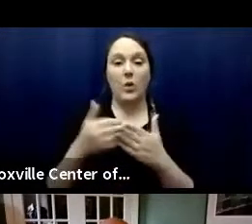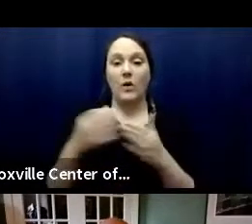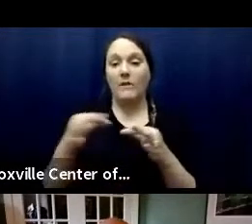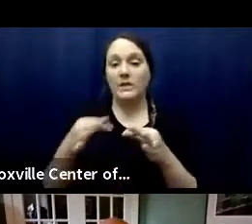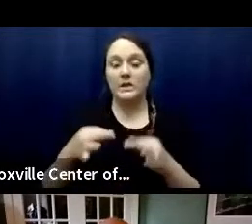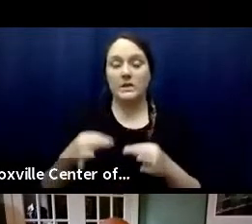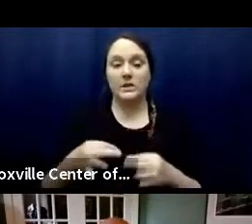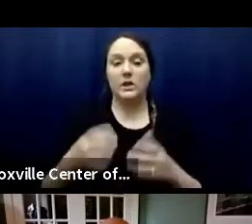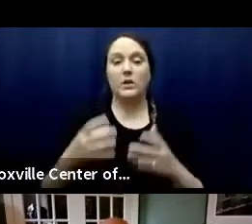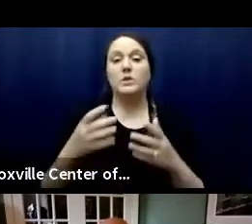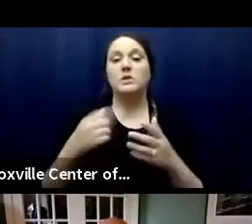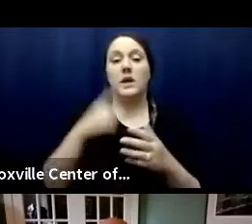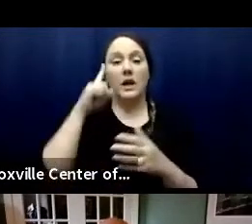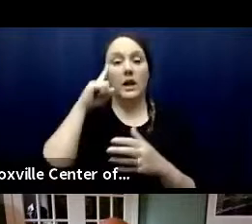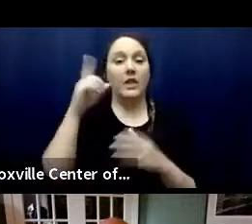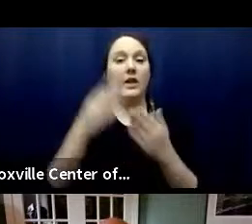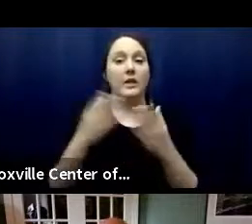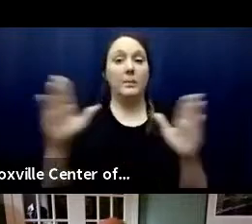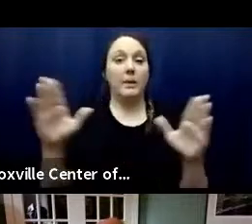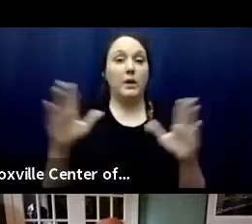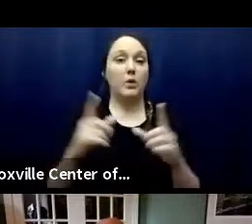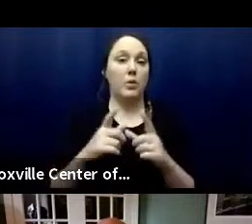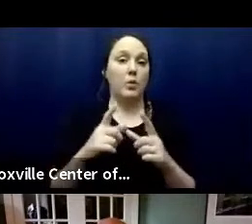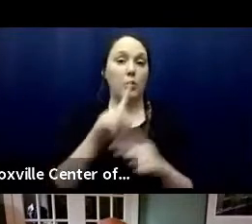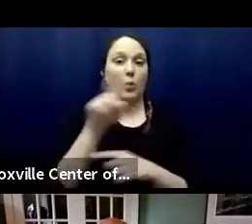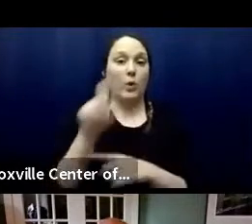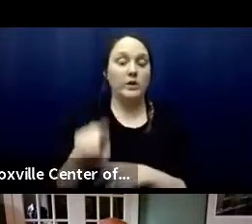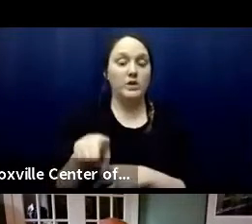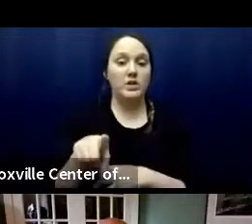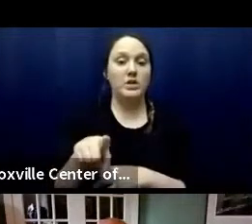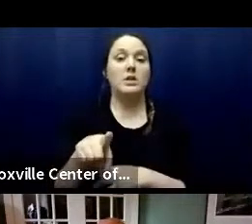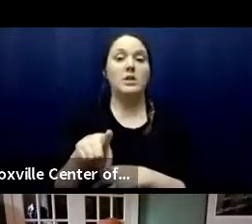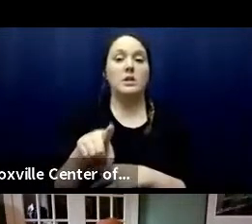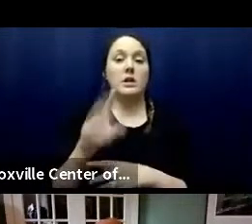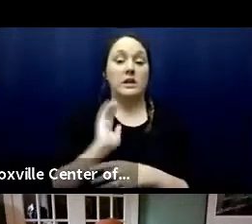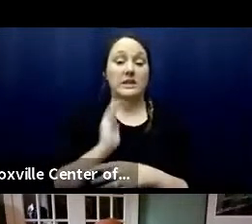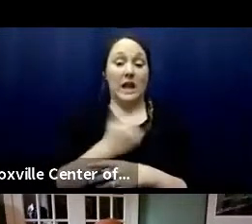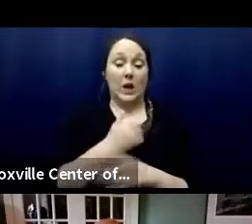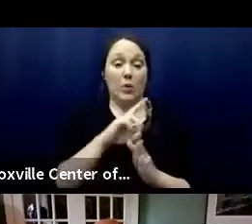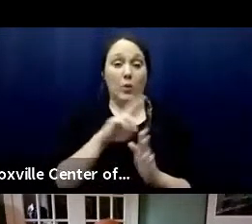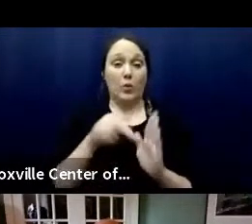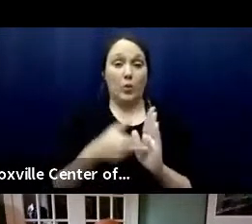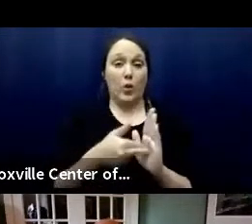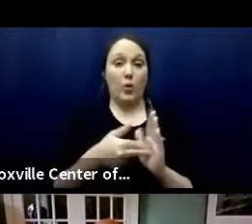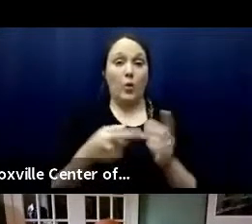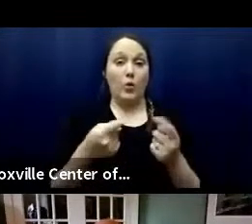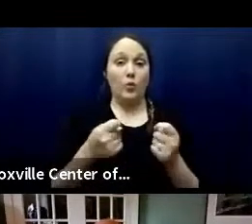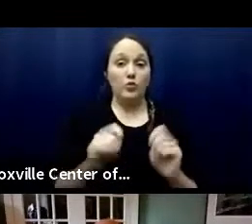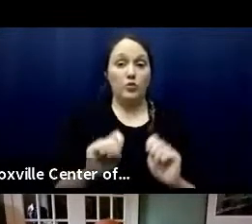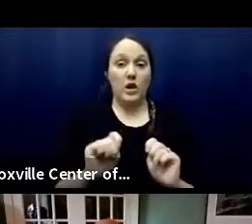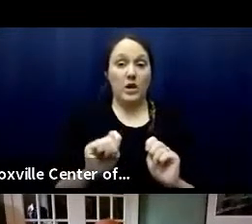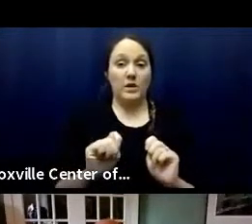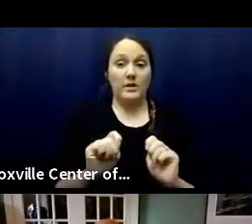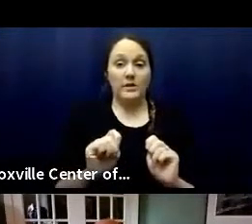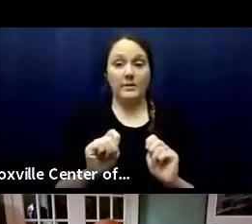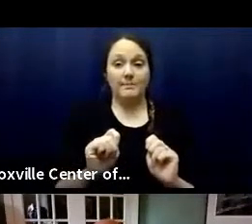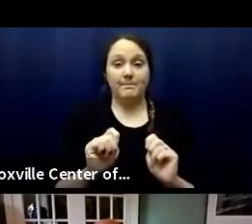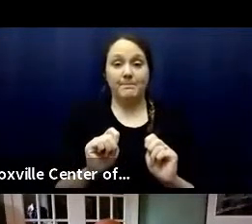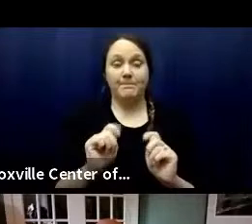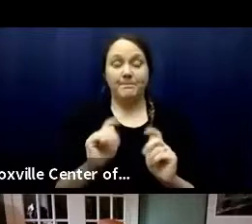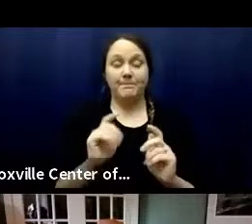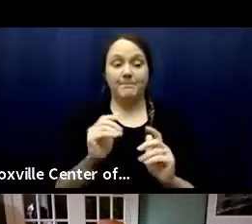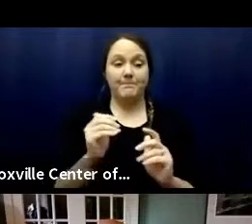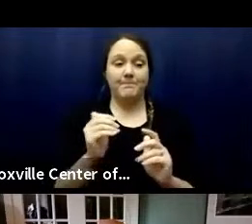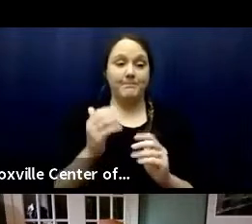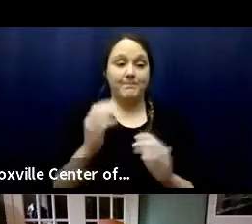I guess the broader question is our role to try to just every step of the